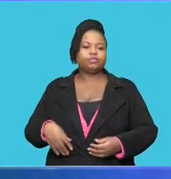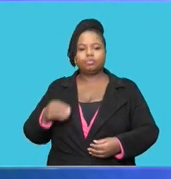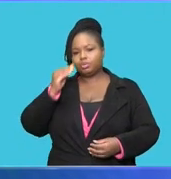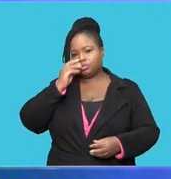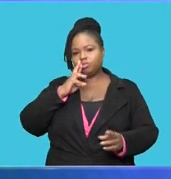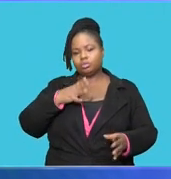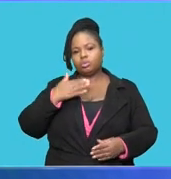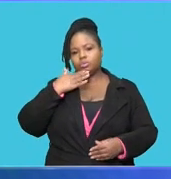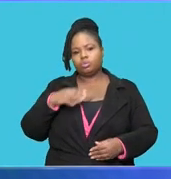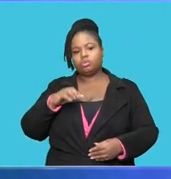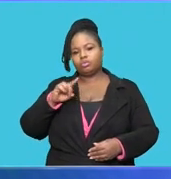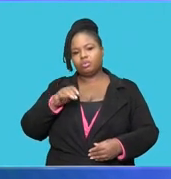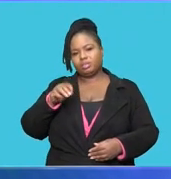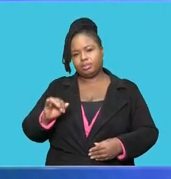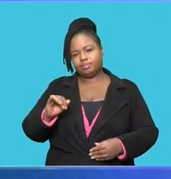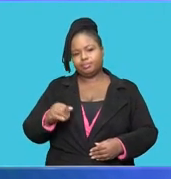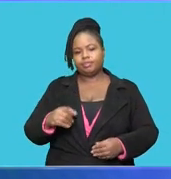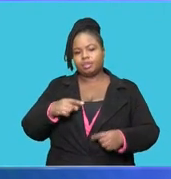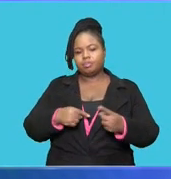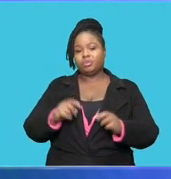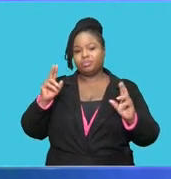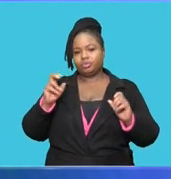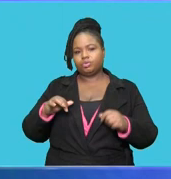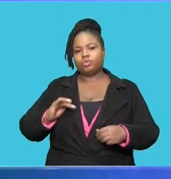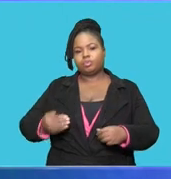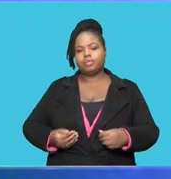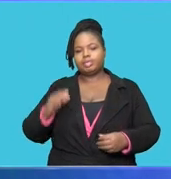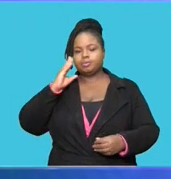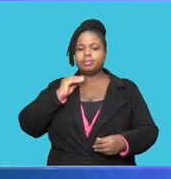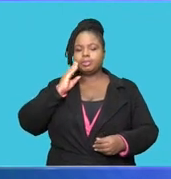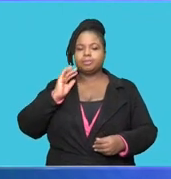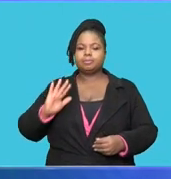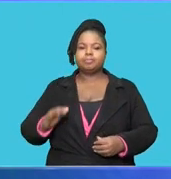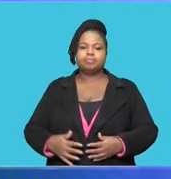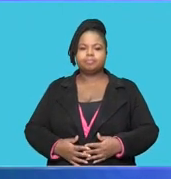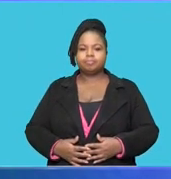yethu yeendaba uzwelibanzi mazibuko ngemiba ejamelene namabhinqa eMzantsi Afrika.